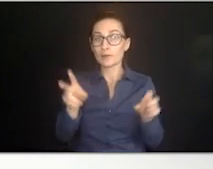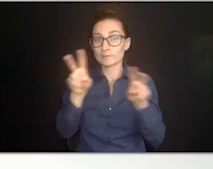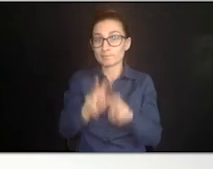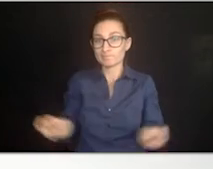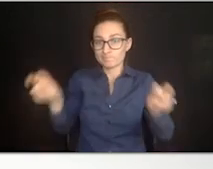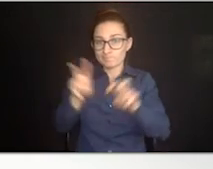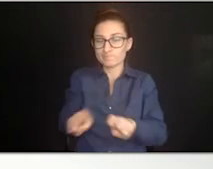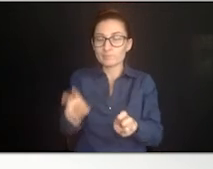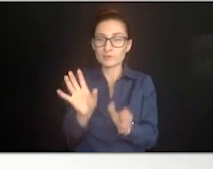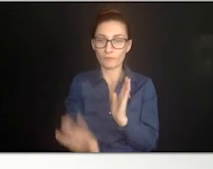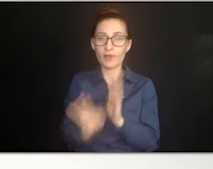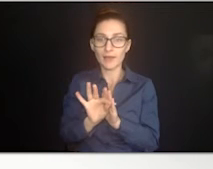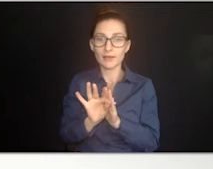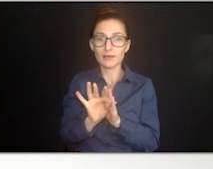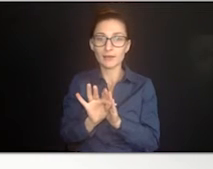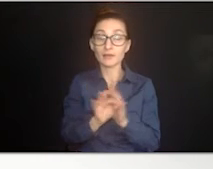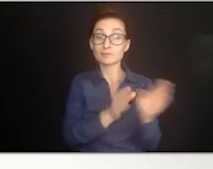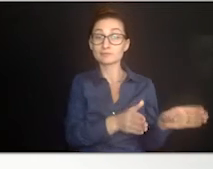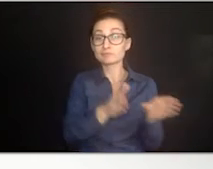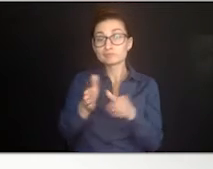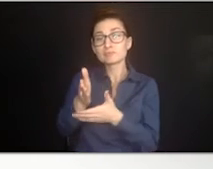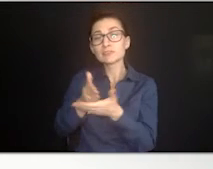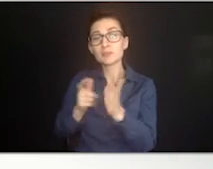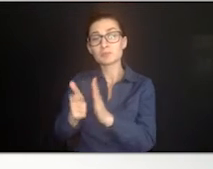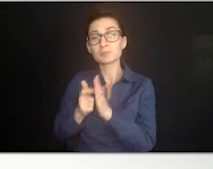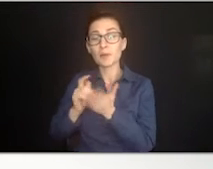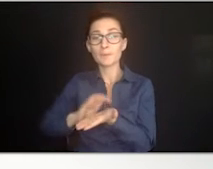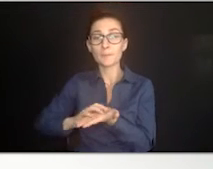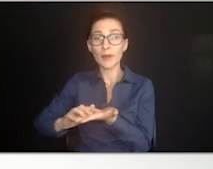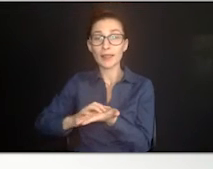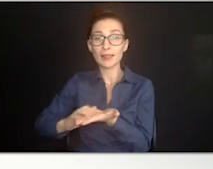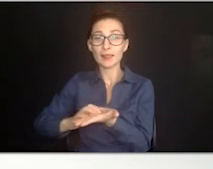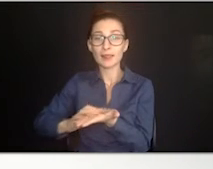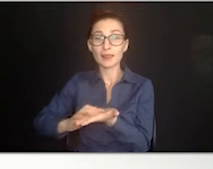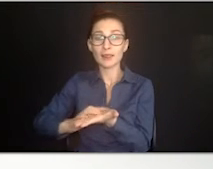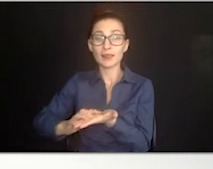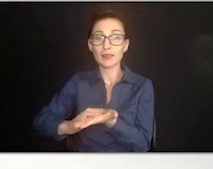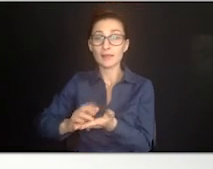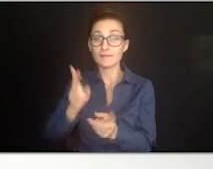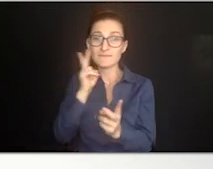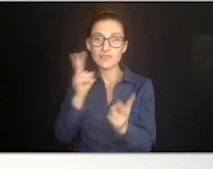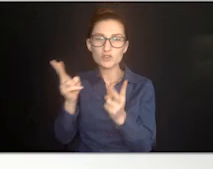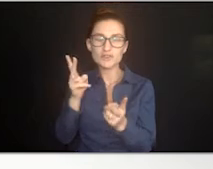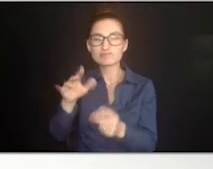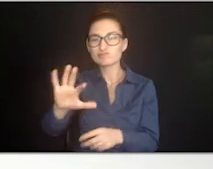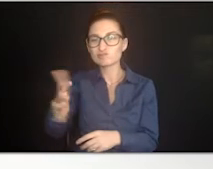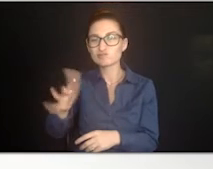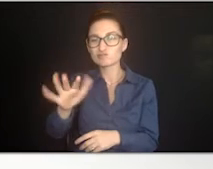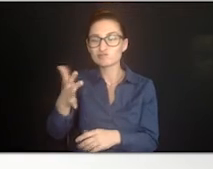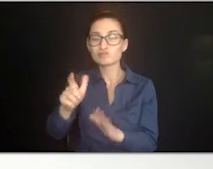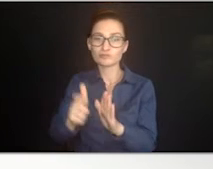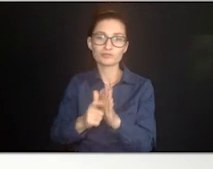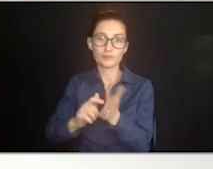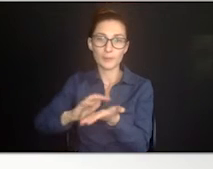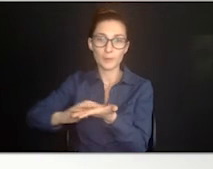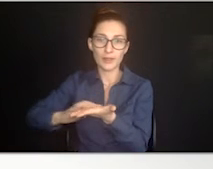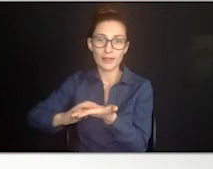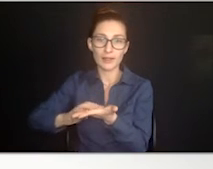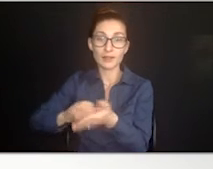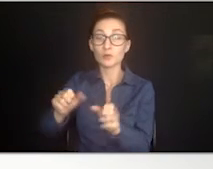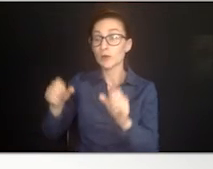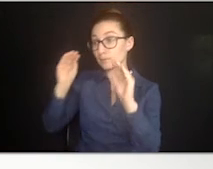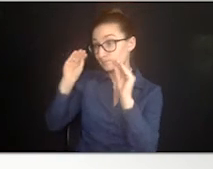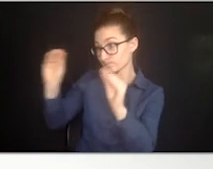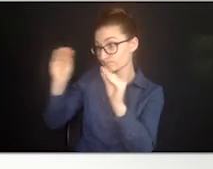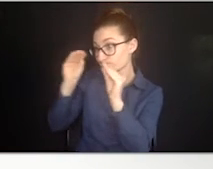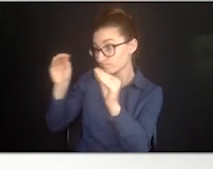assessment. Some students may need to read Braille. They don't have enough functional vision to see the print. So they would be taught and